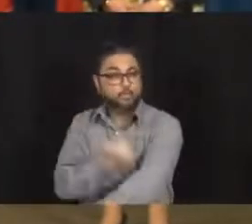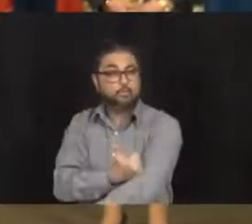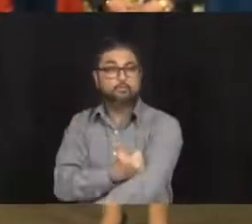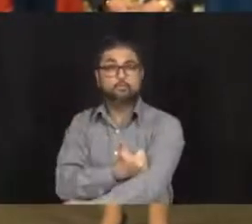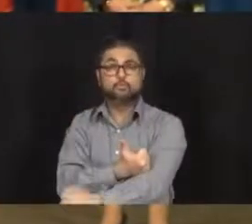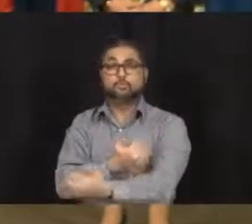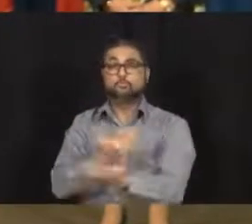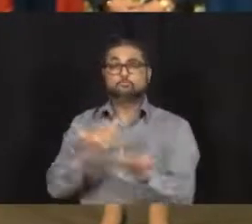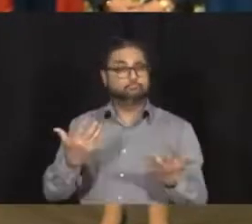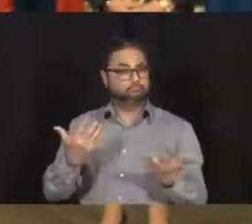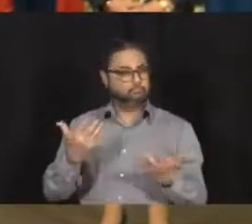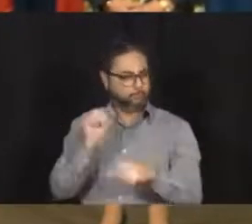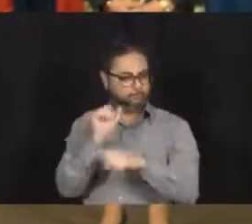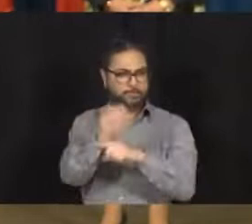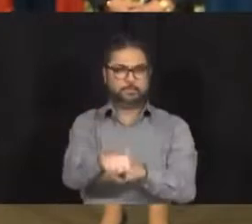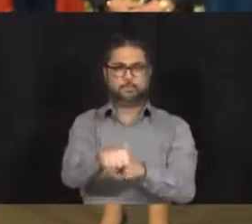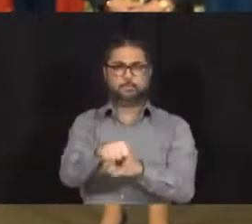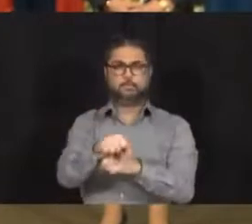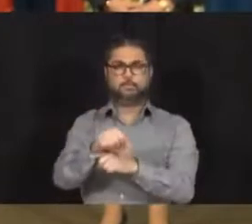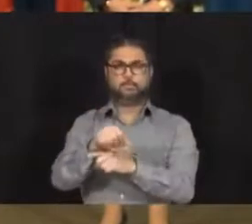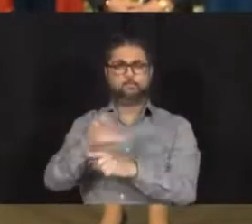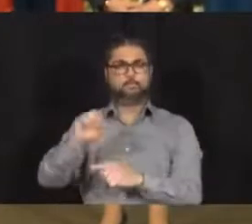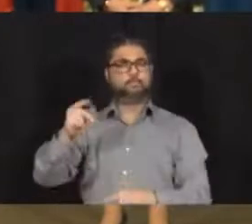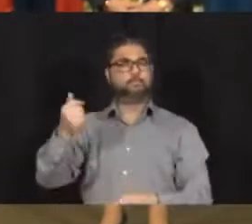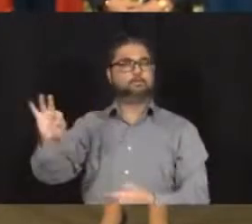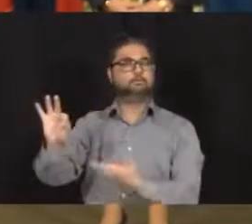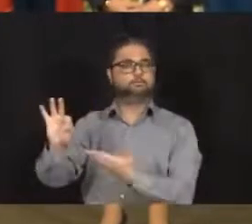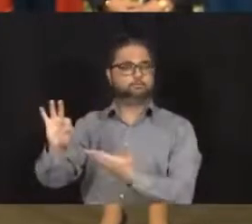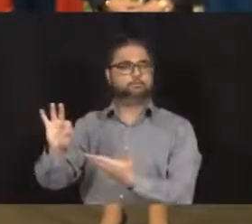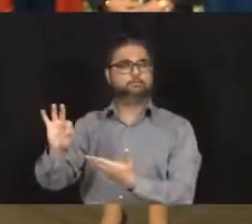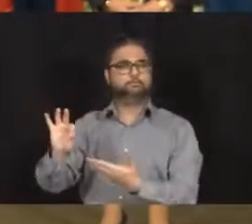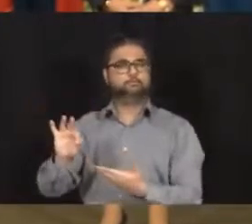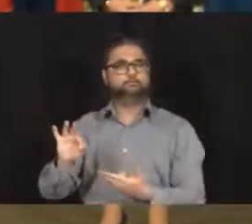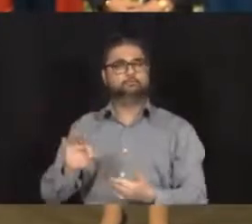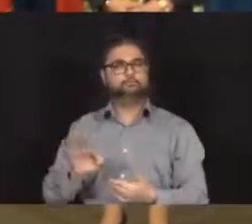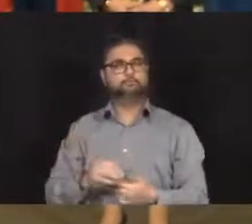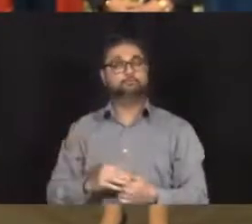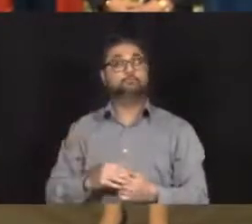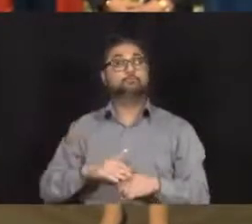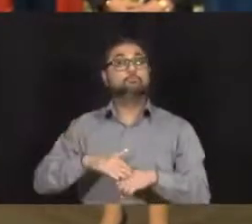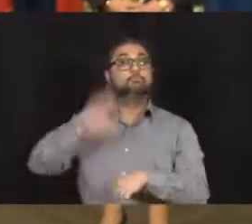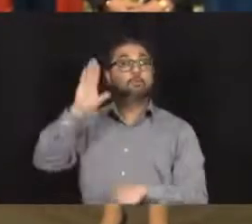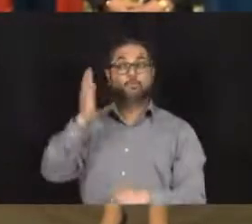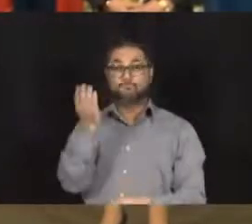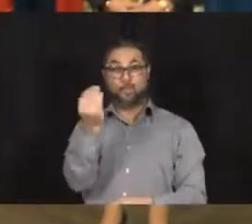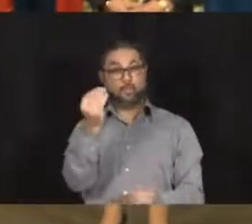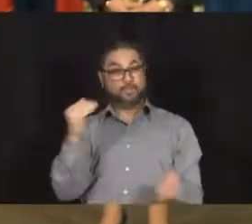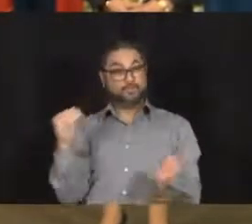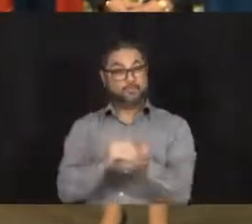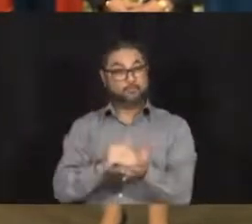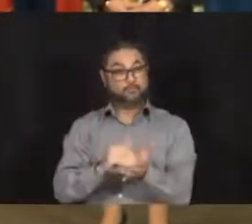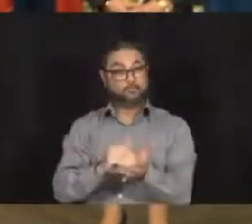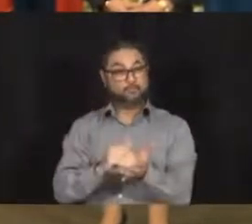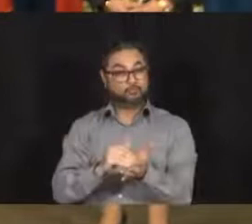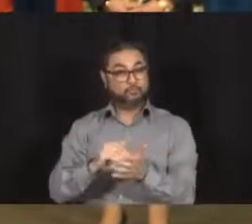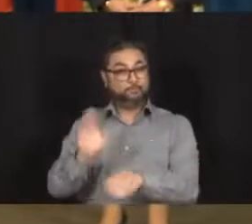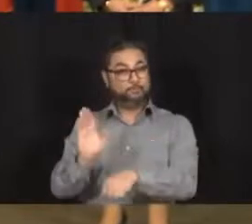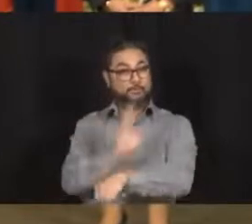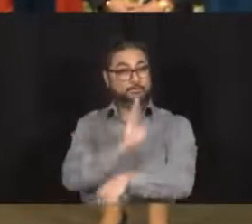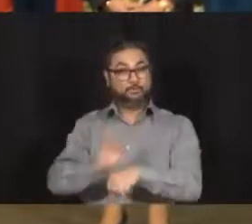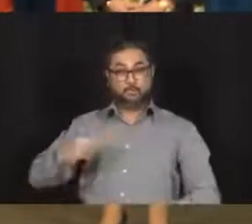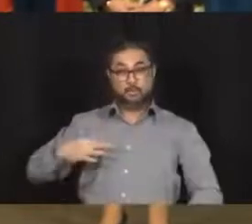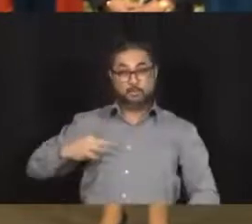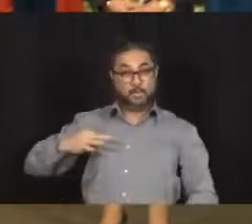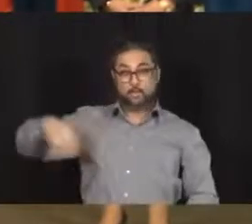We received over 14,000 submissions to Ontario Together portal. Thousands